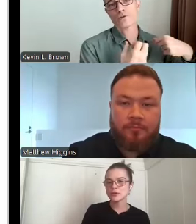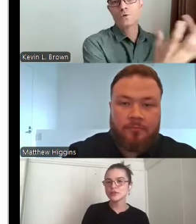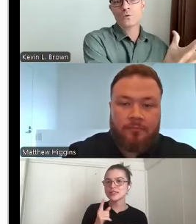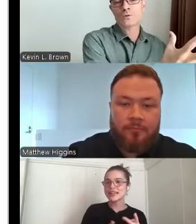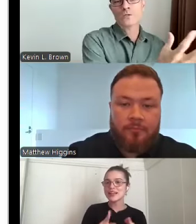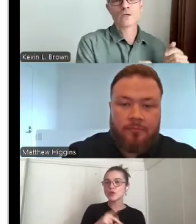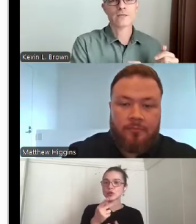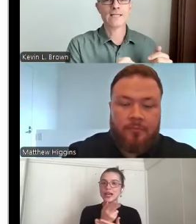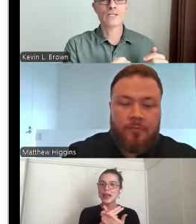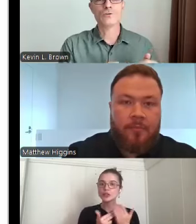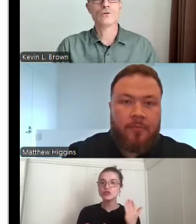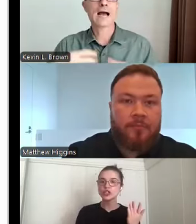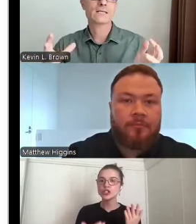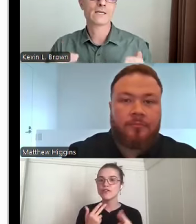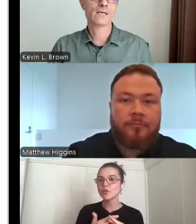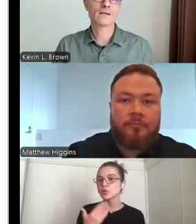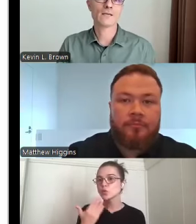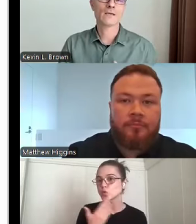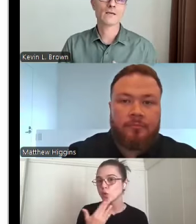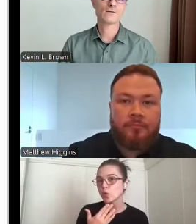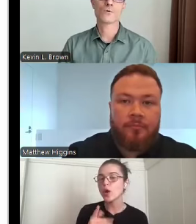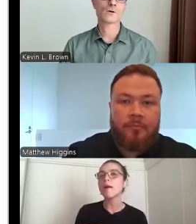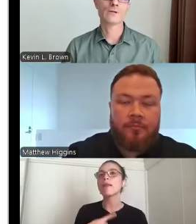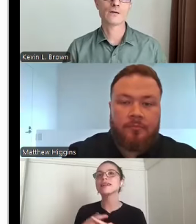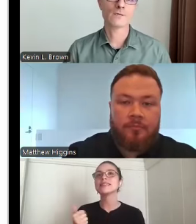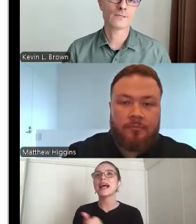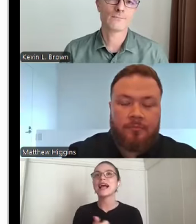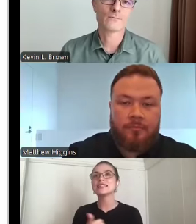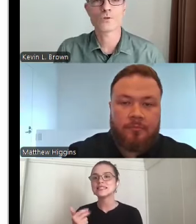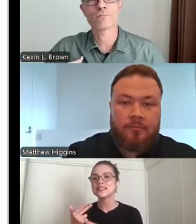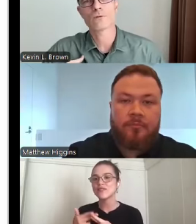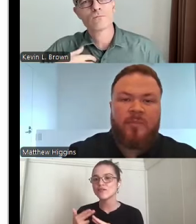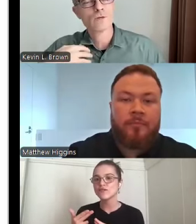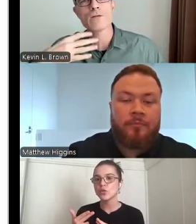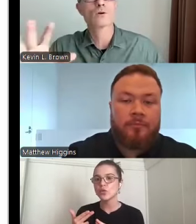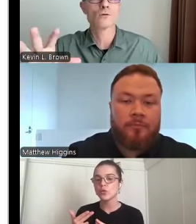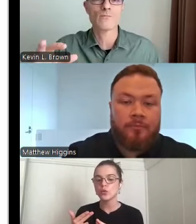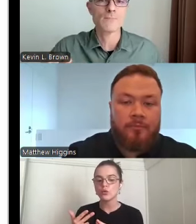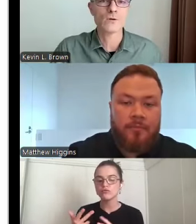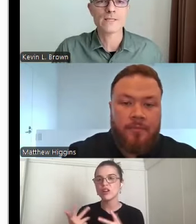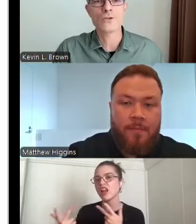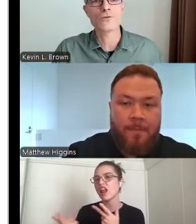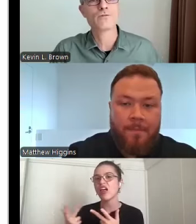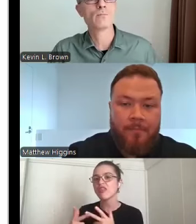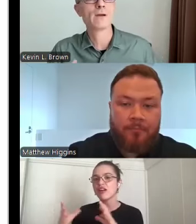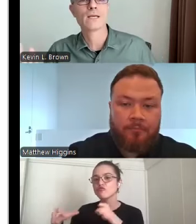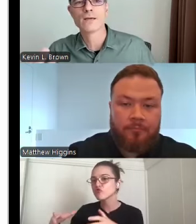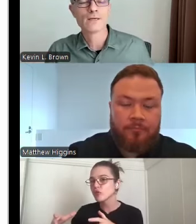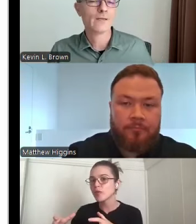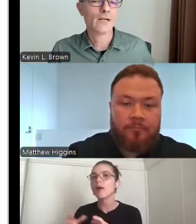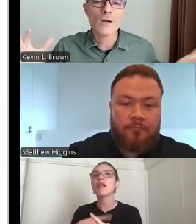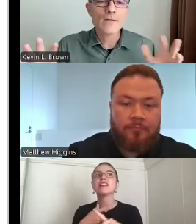for schools, and then you do acting for for another group of people, and then you do